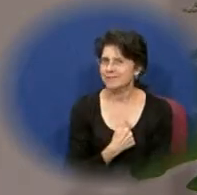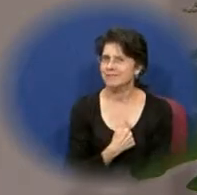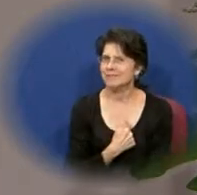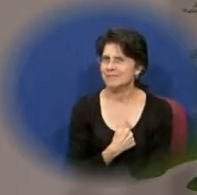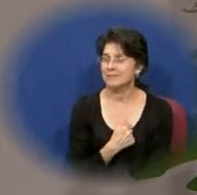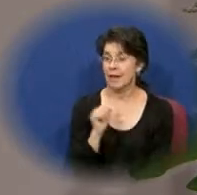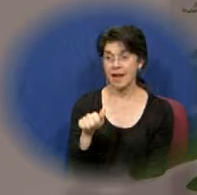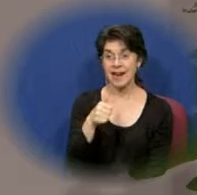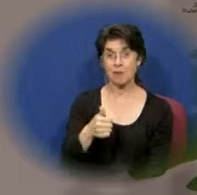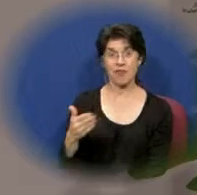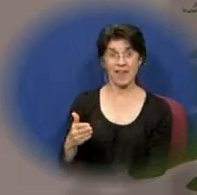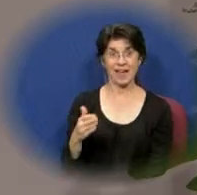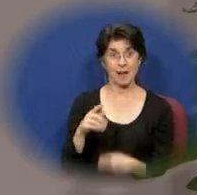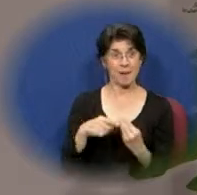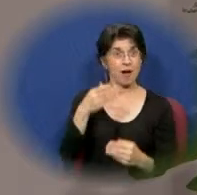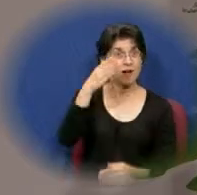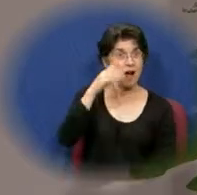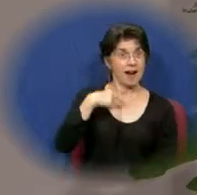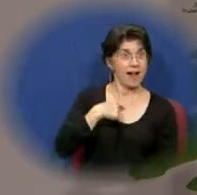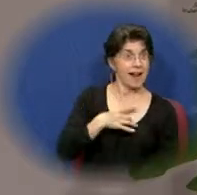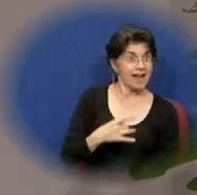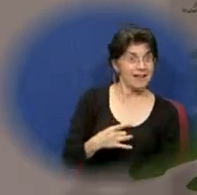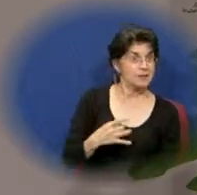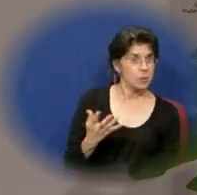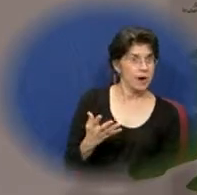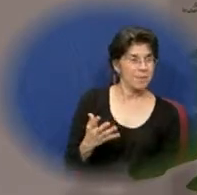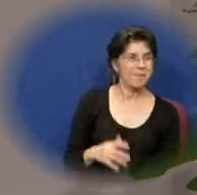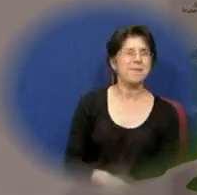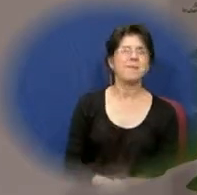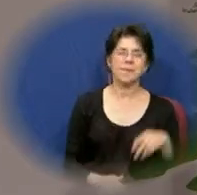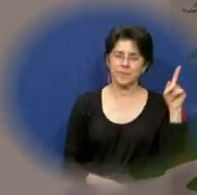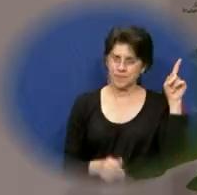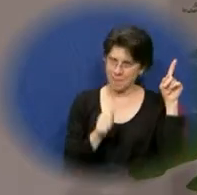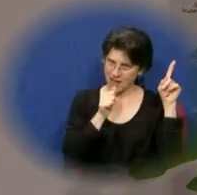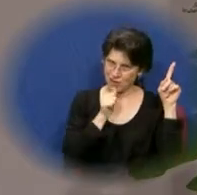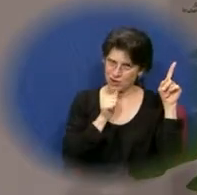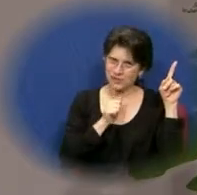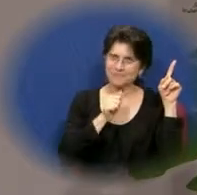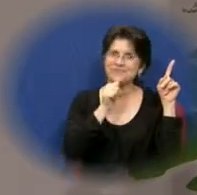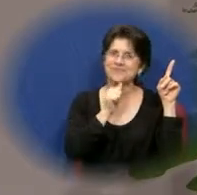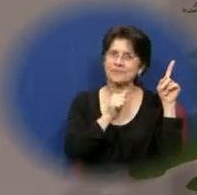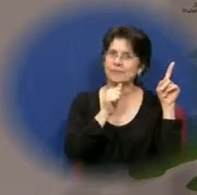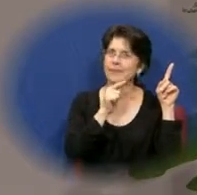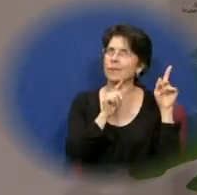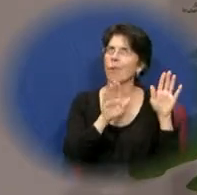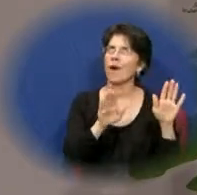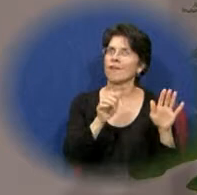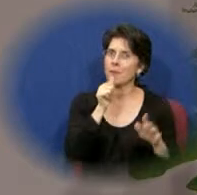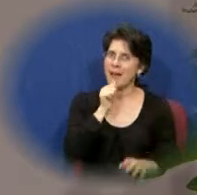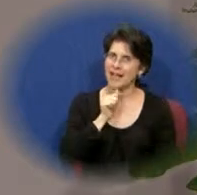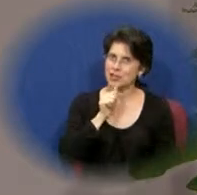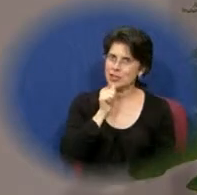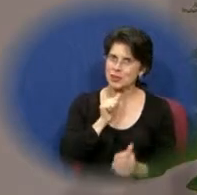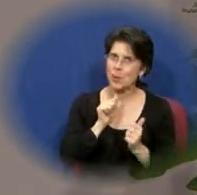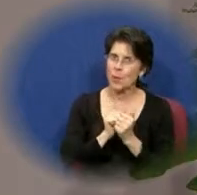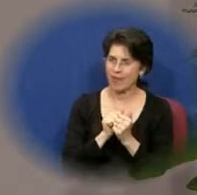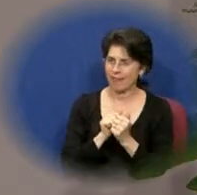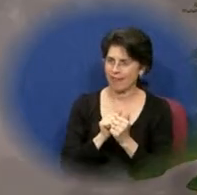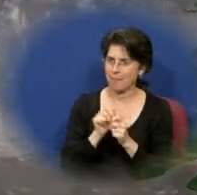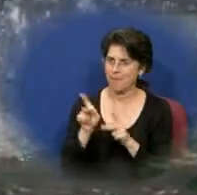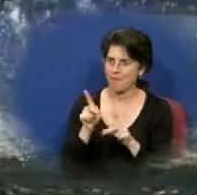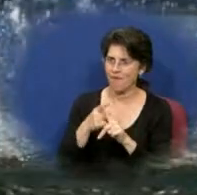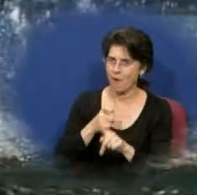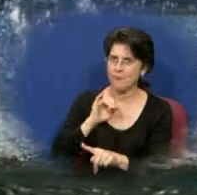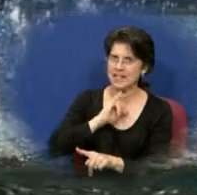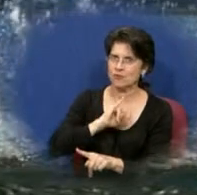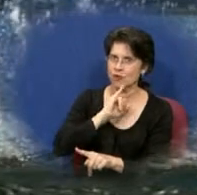that resounds loud and clear in the readings today is God's patience. God had great patience with the chosen people of Israel,